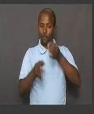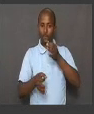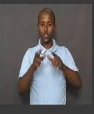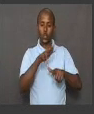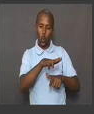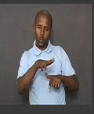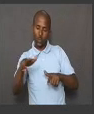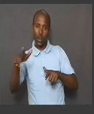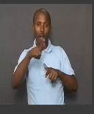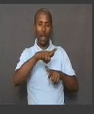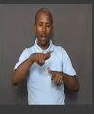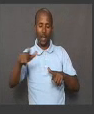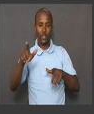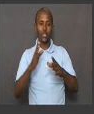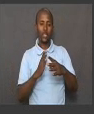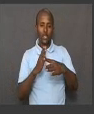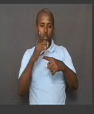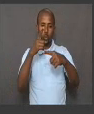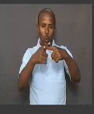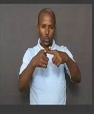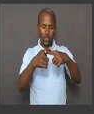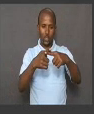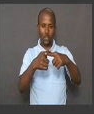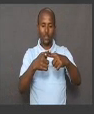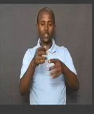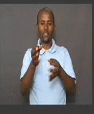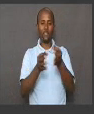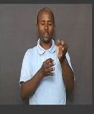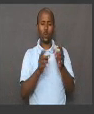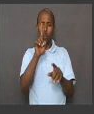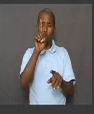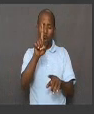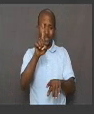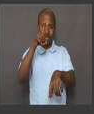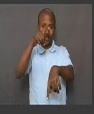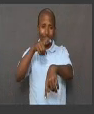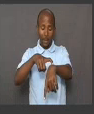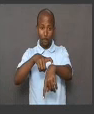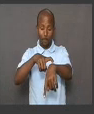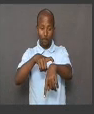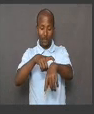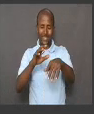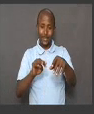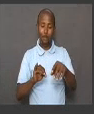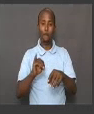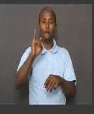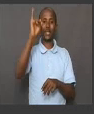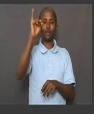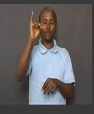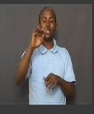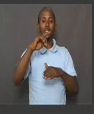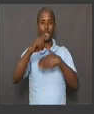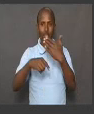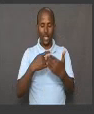horizontal line crosses the line defined by f once at maximum,